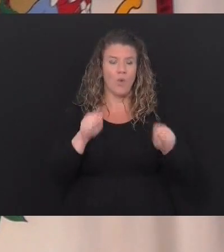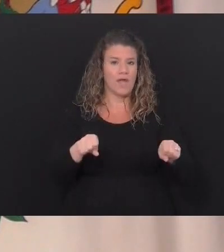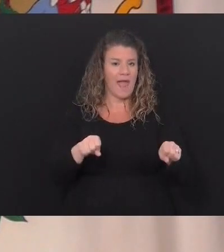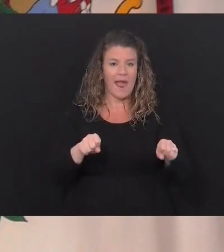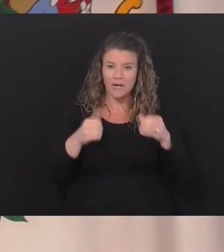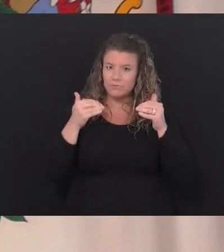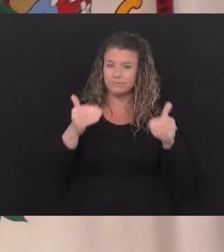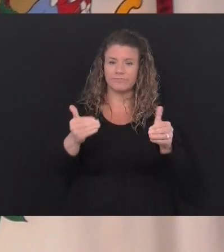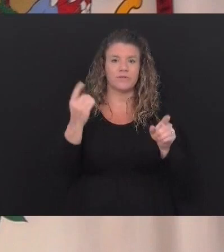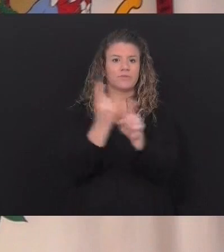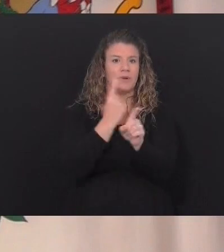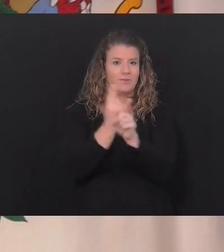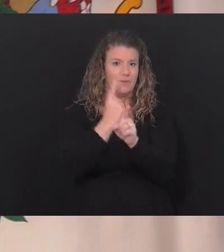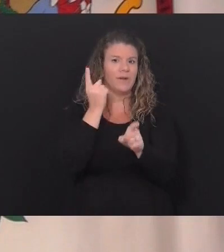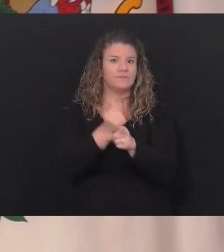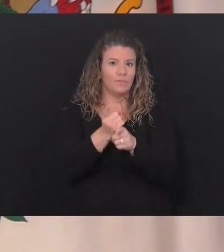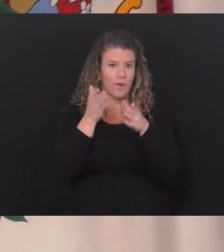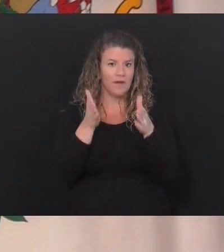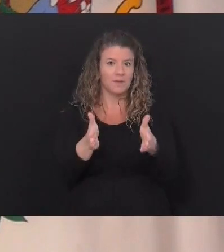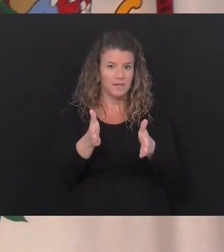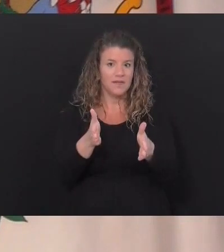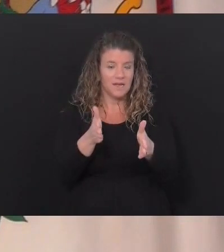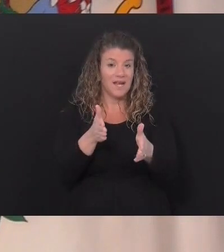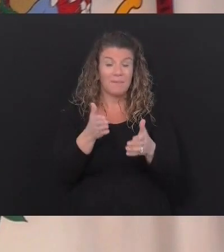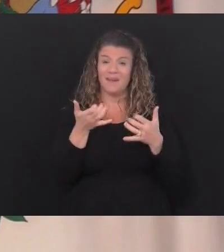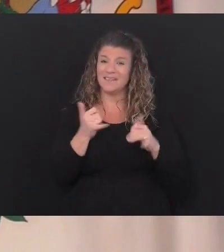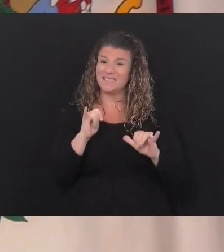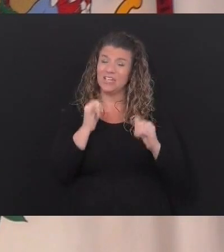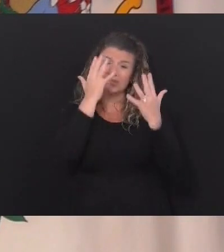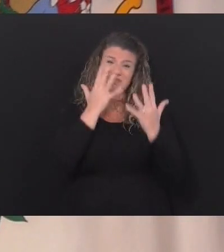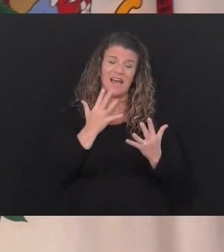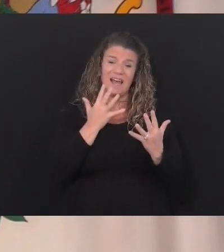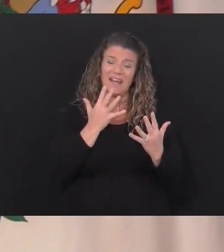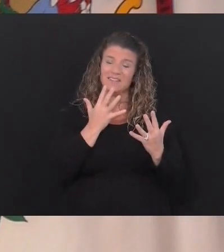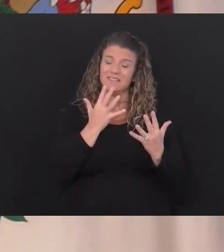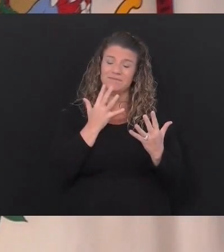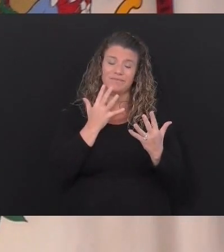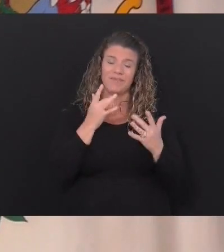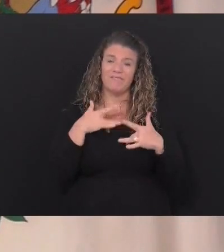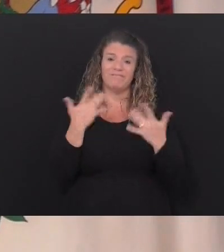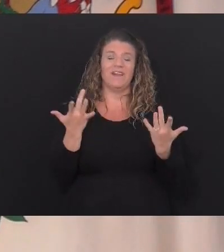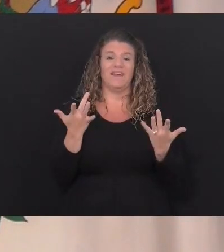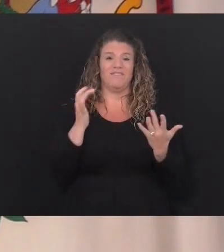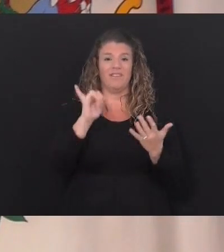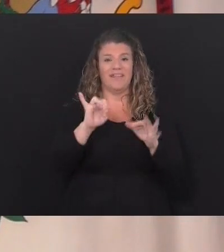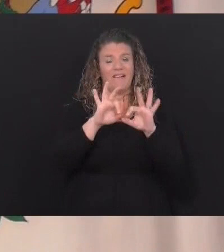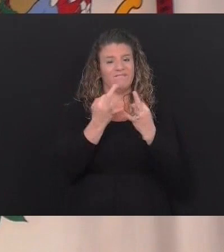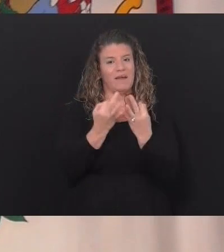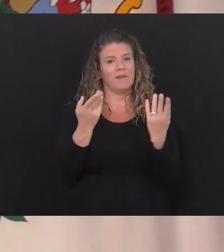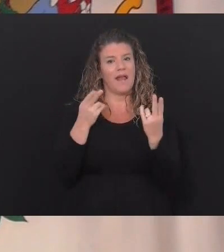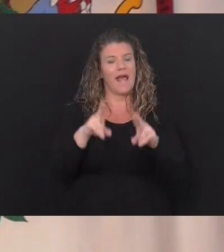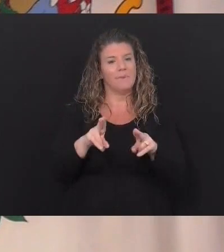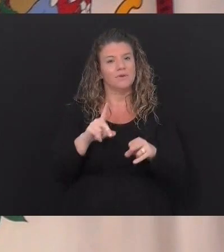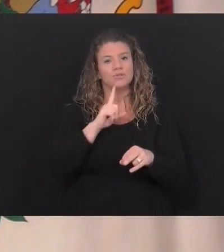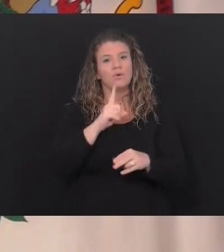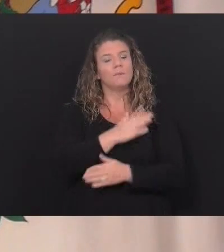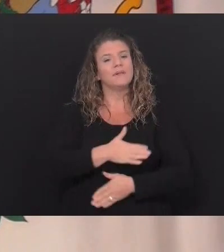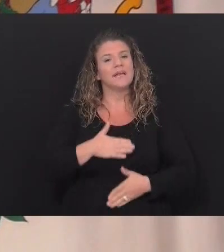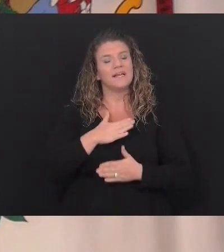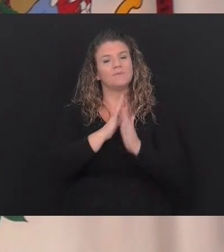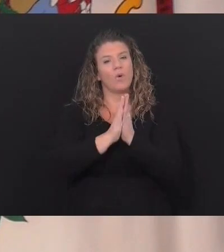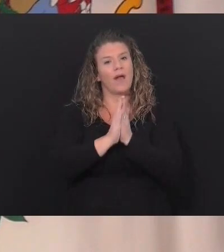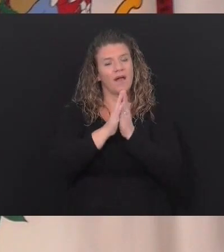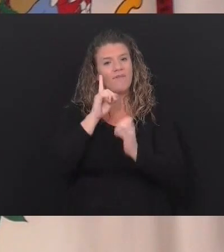everything we possibly can, but this is still a very, very sad event for the entire family, so please keep them in your thoughts and